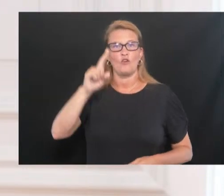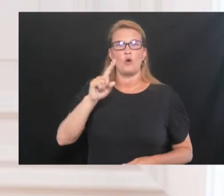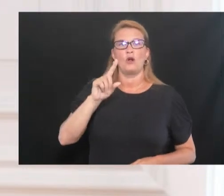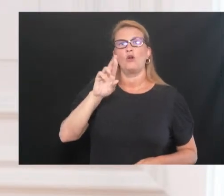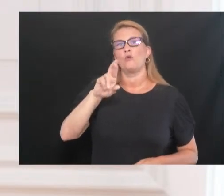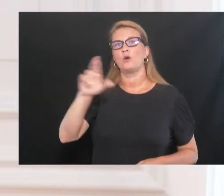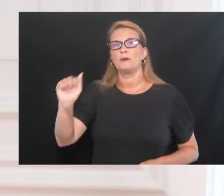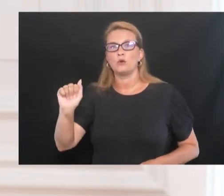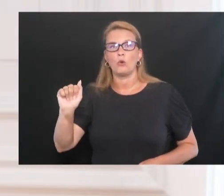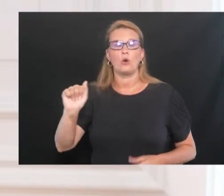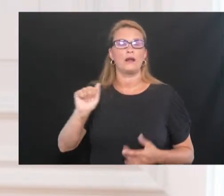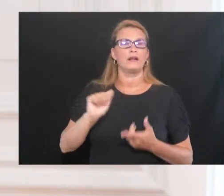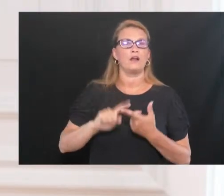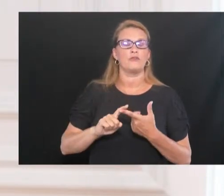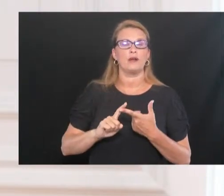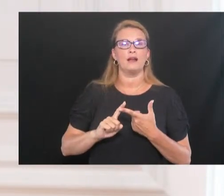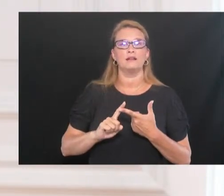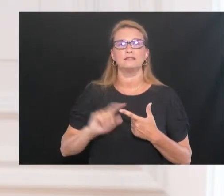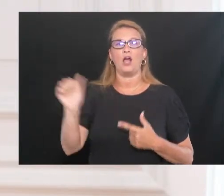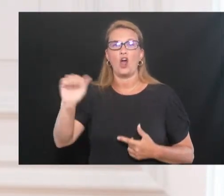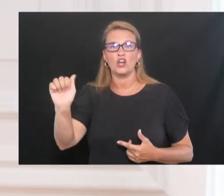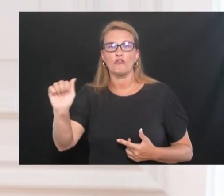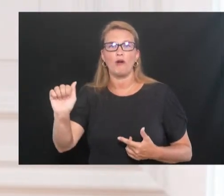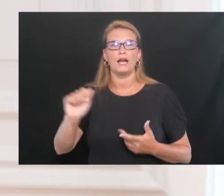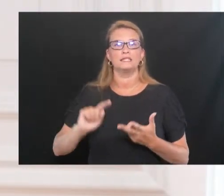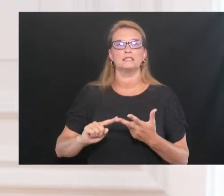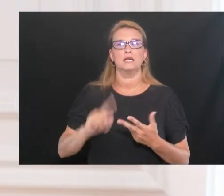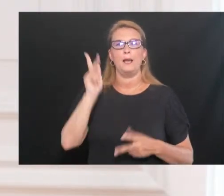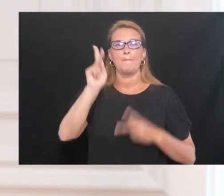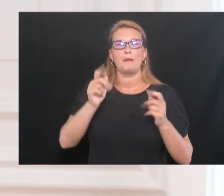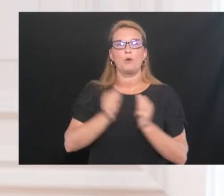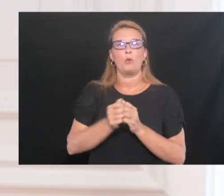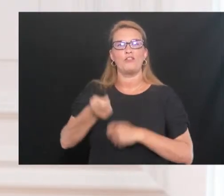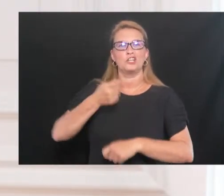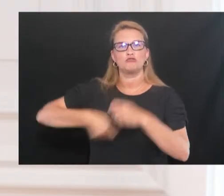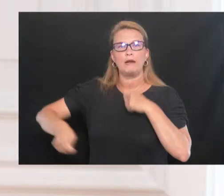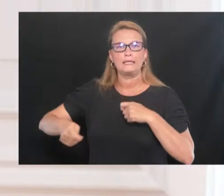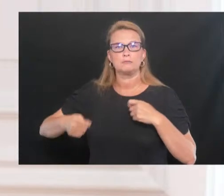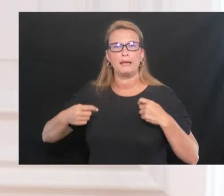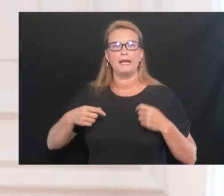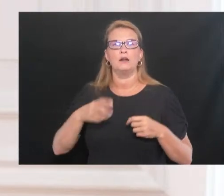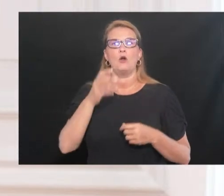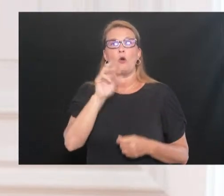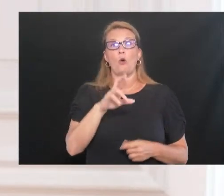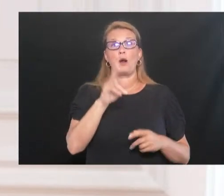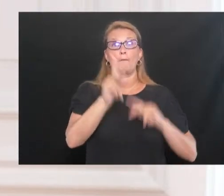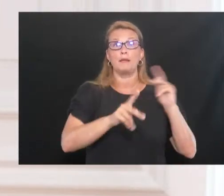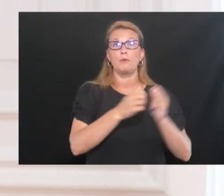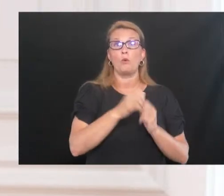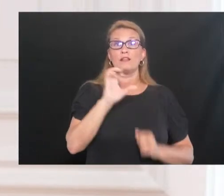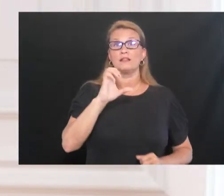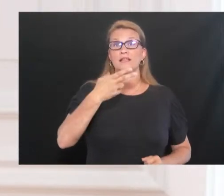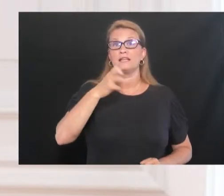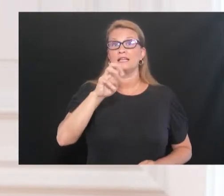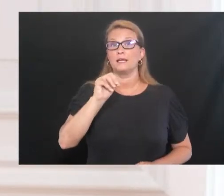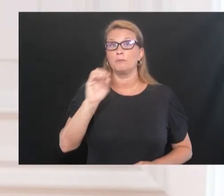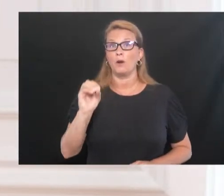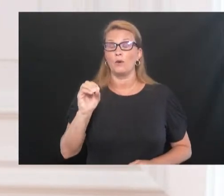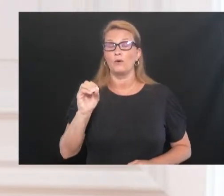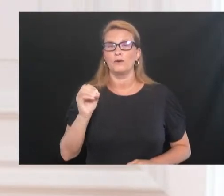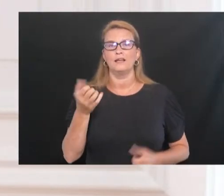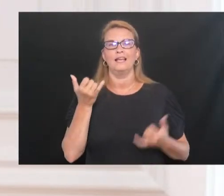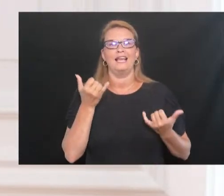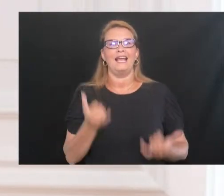other illnesses, for people that have had transplants, for people getting chemotherapy. And they are now looking at whether or not they should